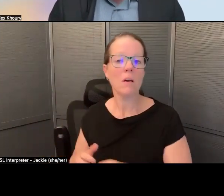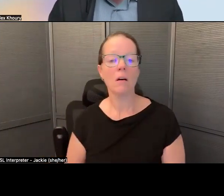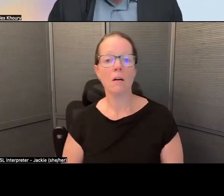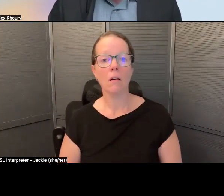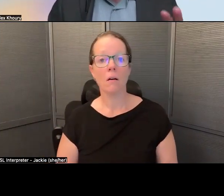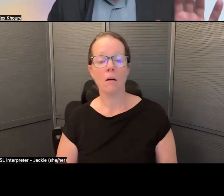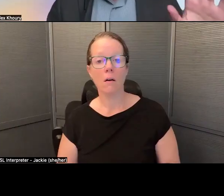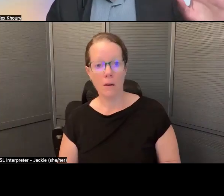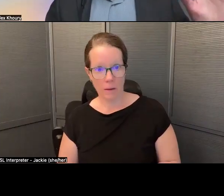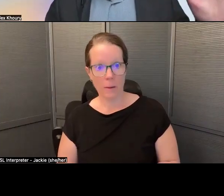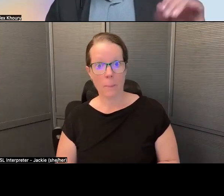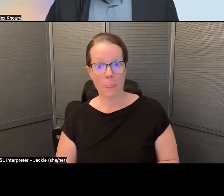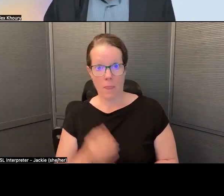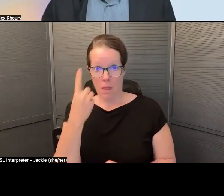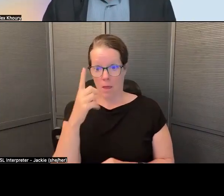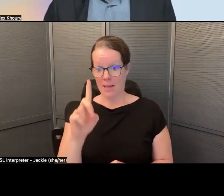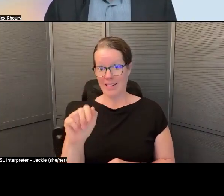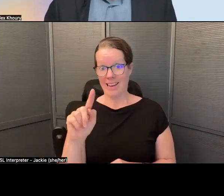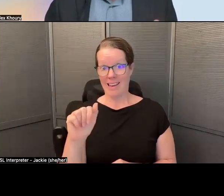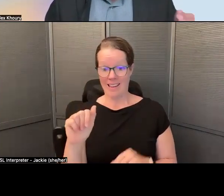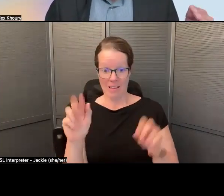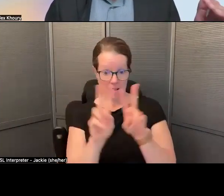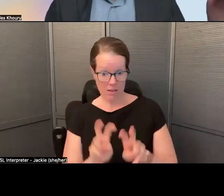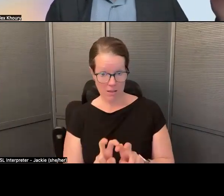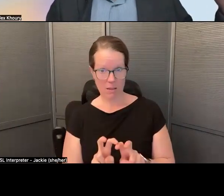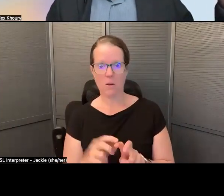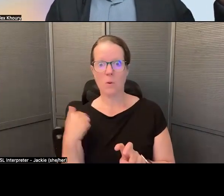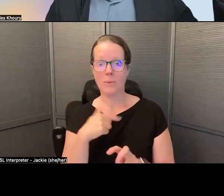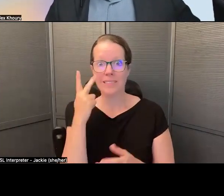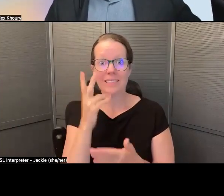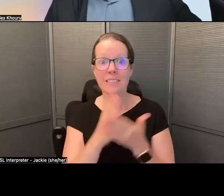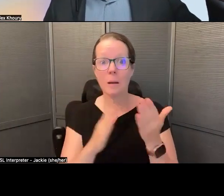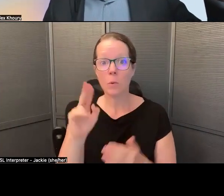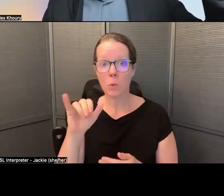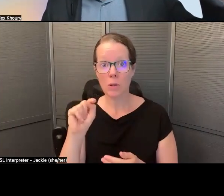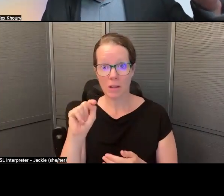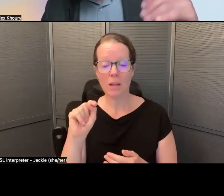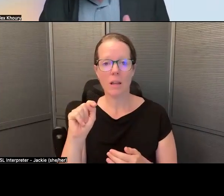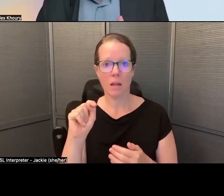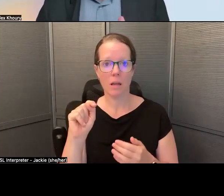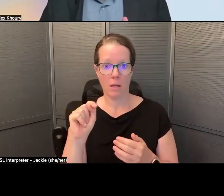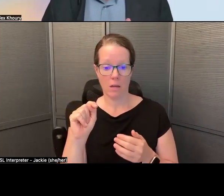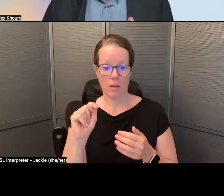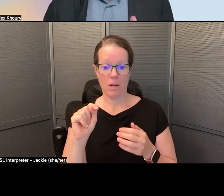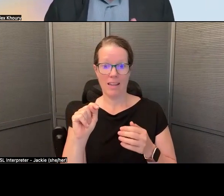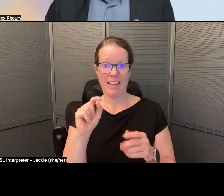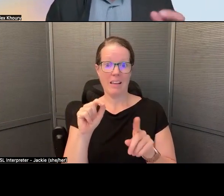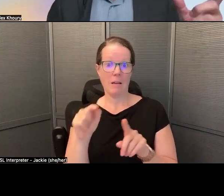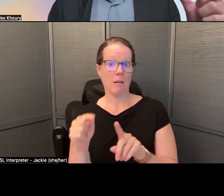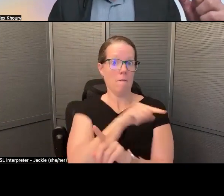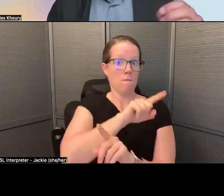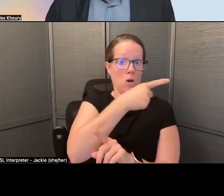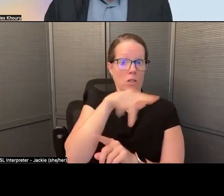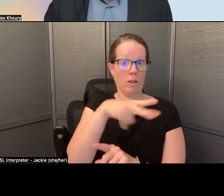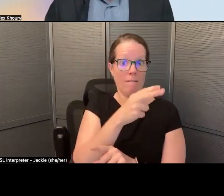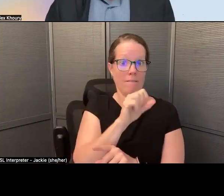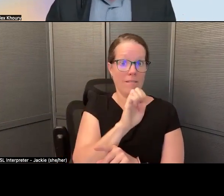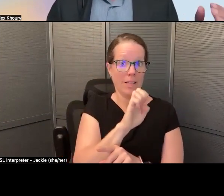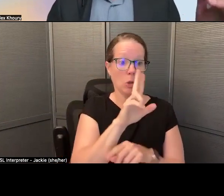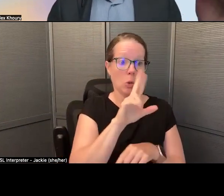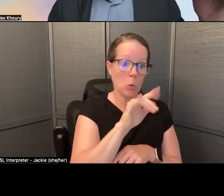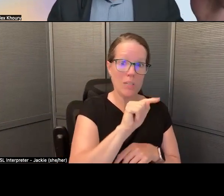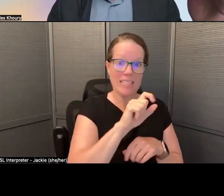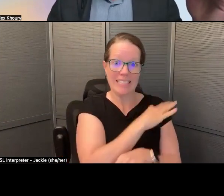look at the data is that some of these pilot units saw a sharp decrease during that unit staff training phase, one of them in